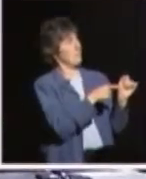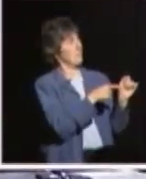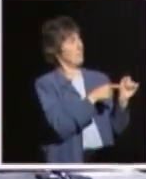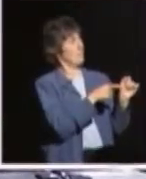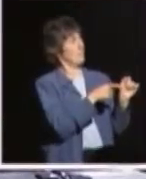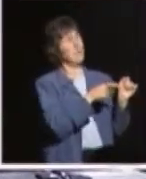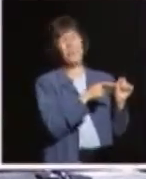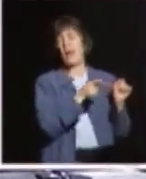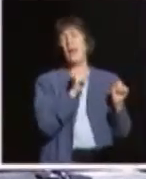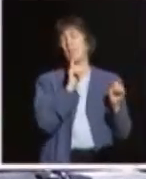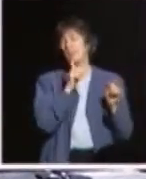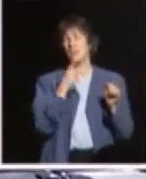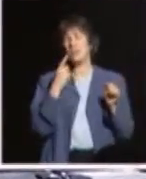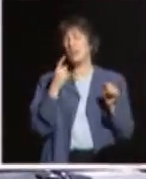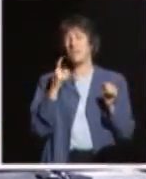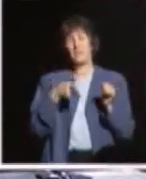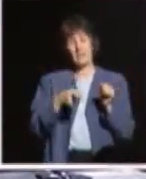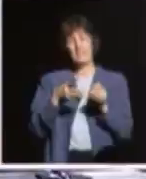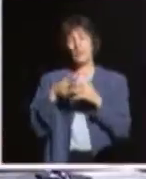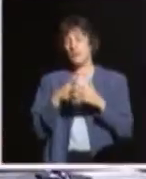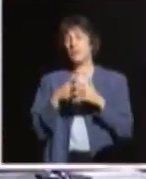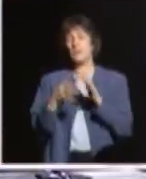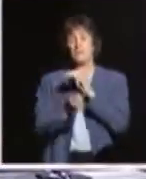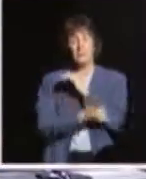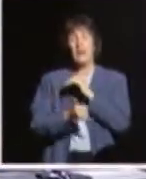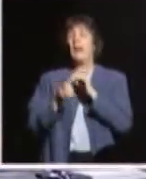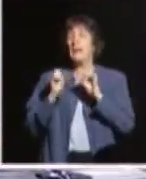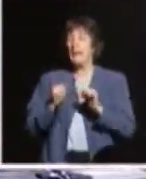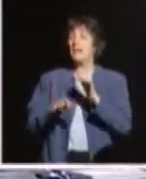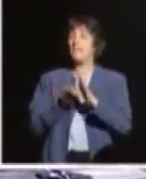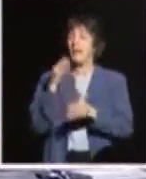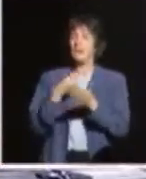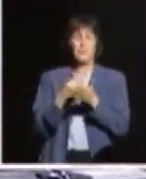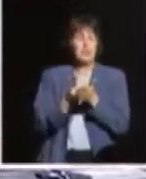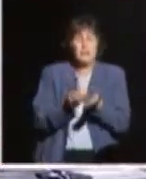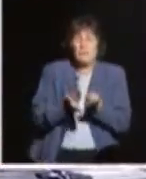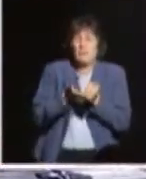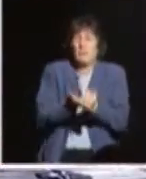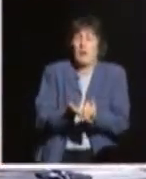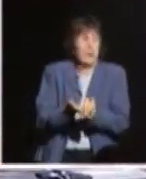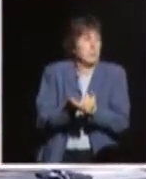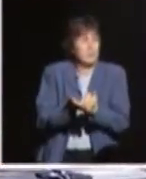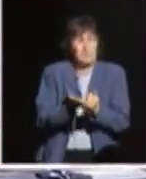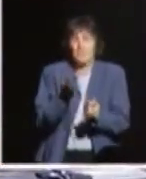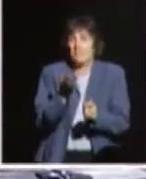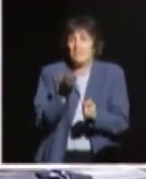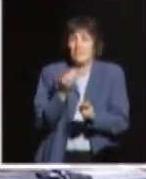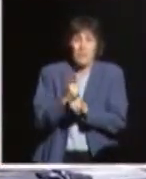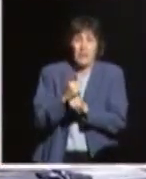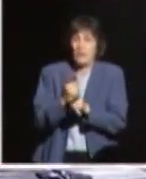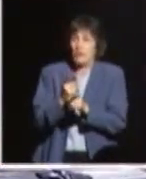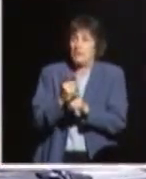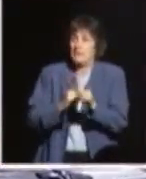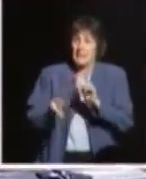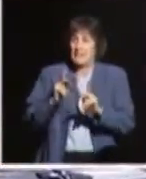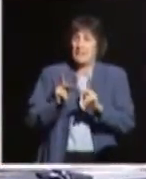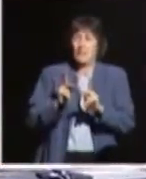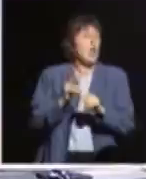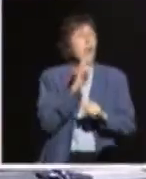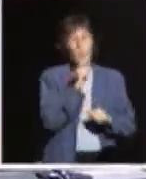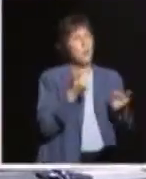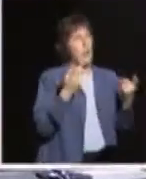of that to increase the quality of life for all of its citizens. But that's not going to happen under the